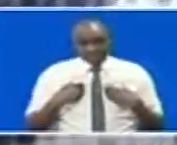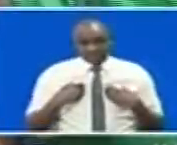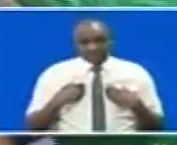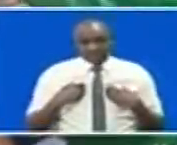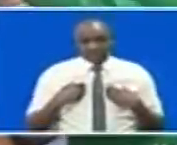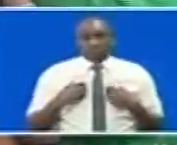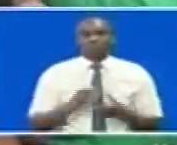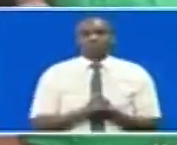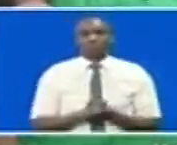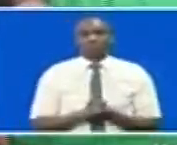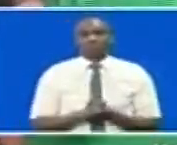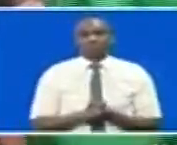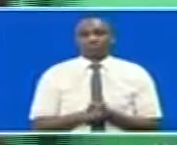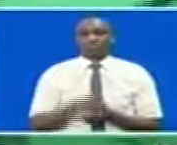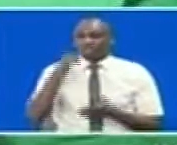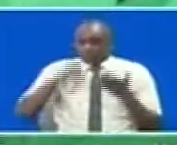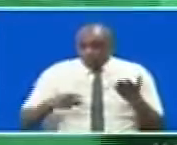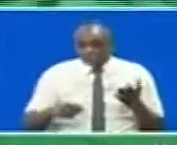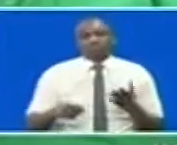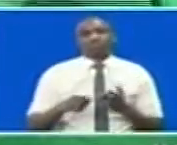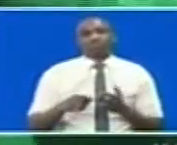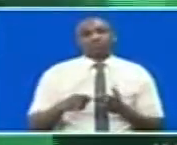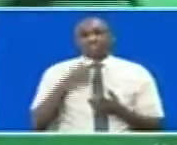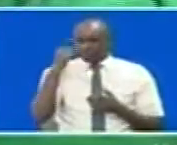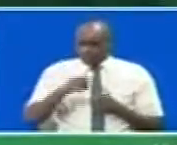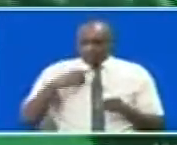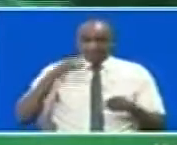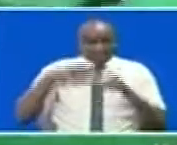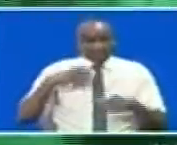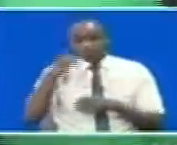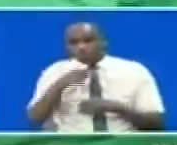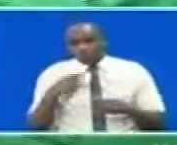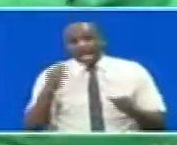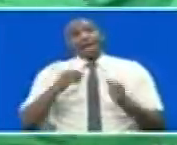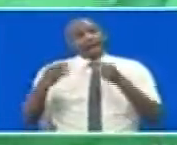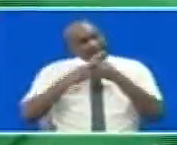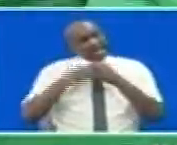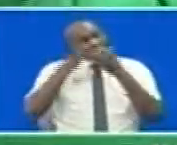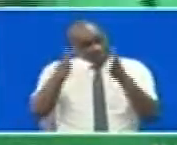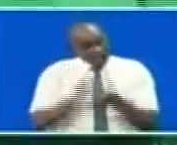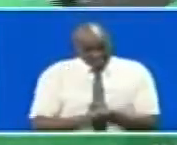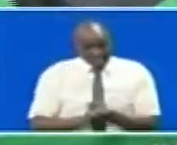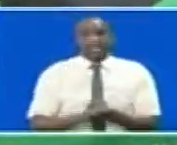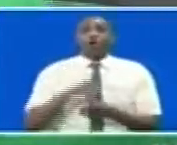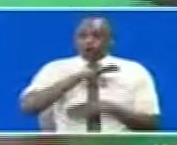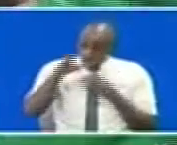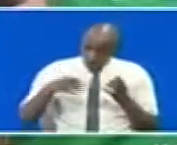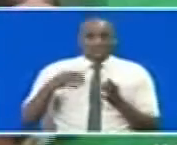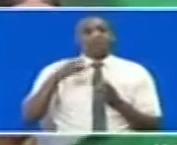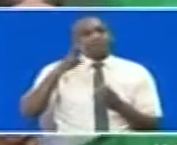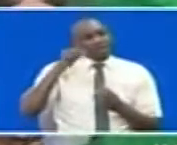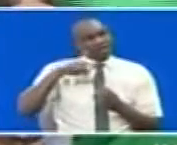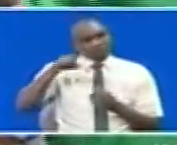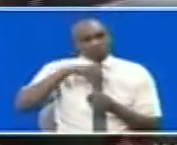Jubilee. Siku za mwezi ni ngapi? Tariki nane mwezi wa nane ikifika, wafunge virago waende wapi?